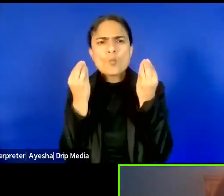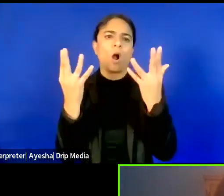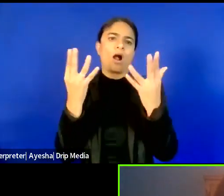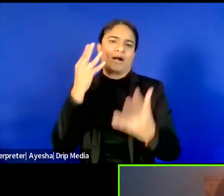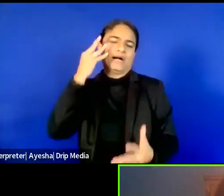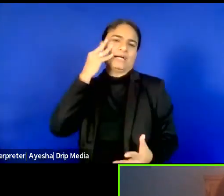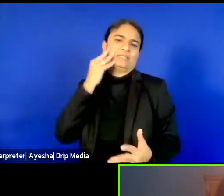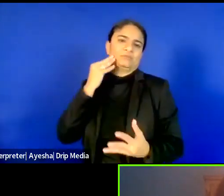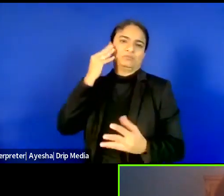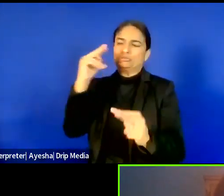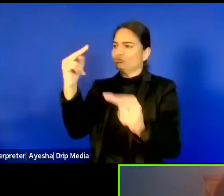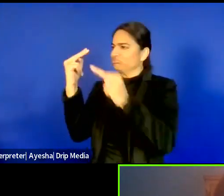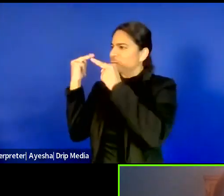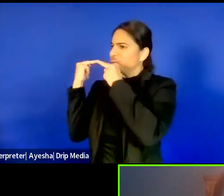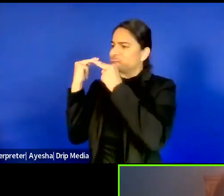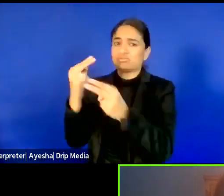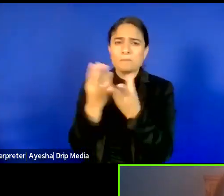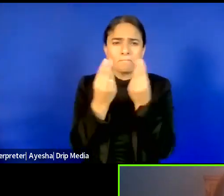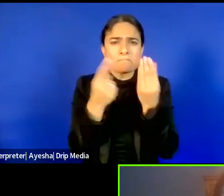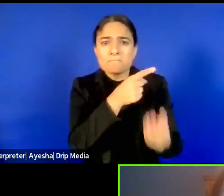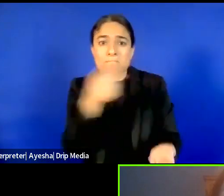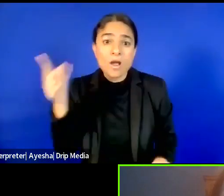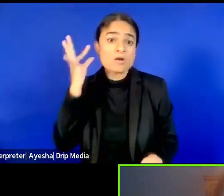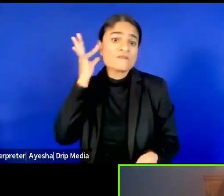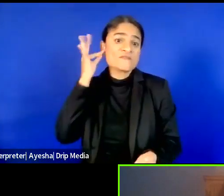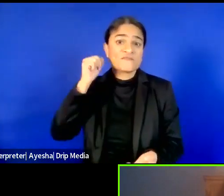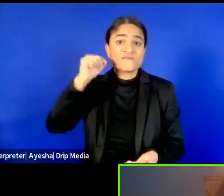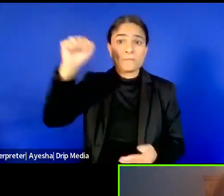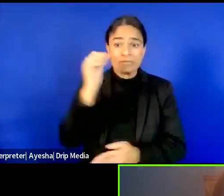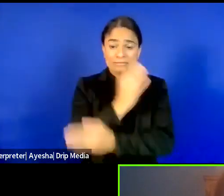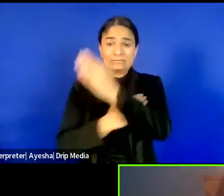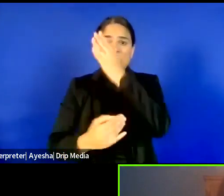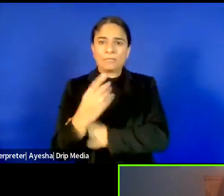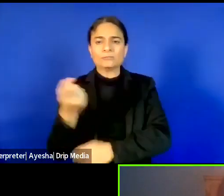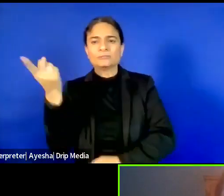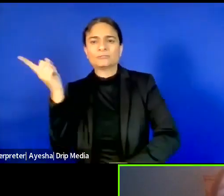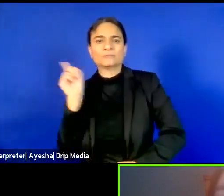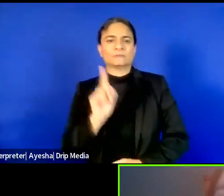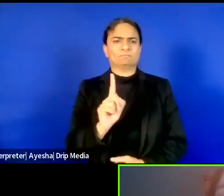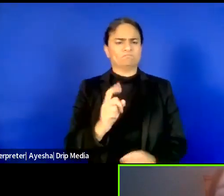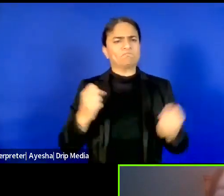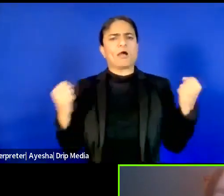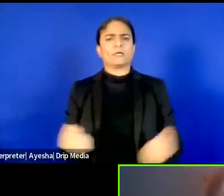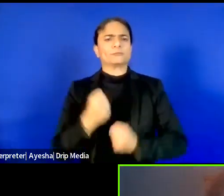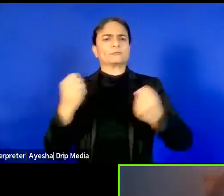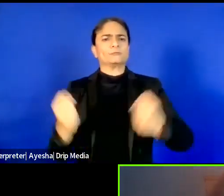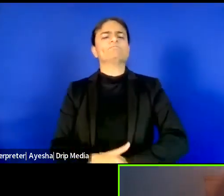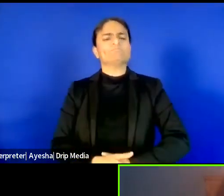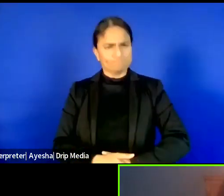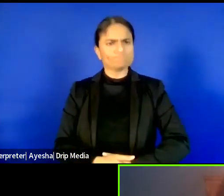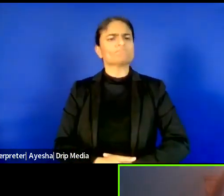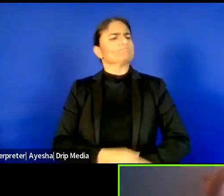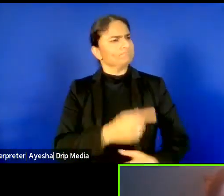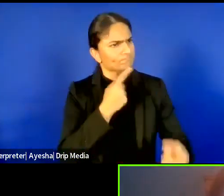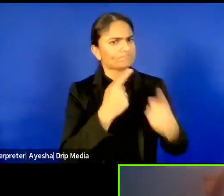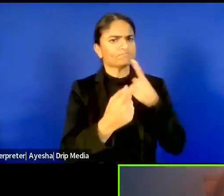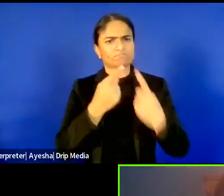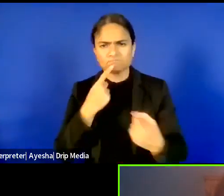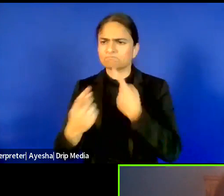disabilities being actively participating. And then another question,